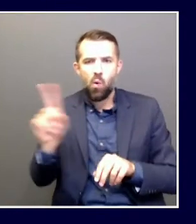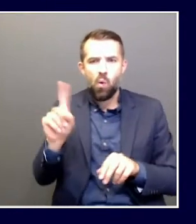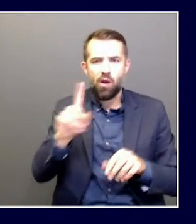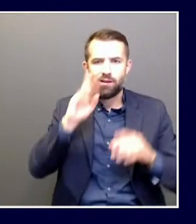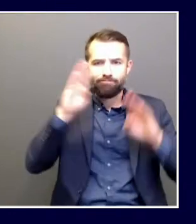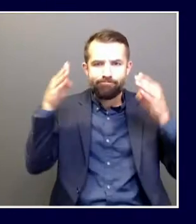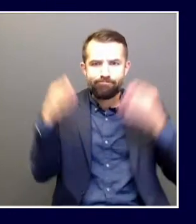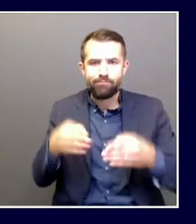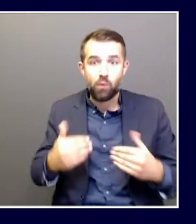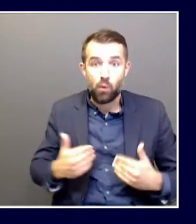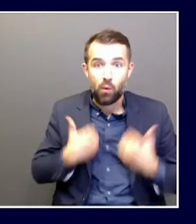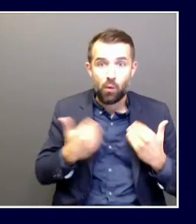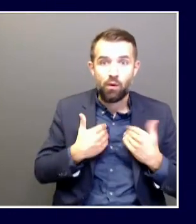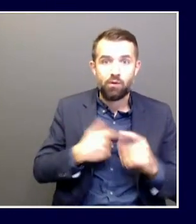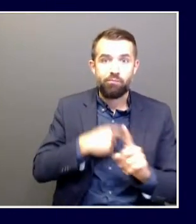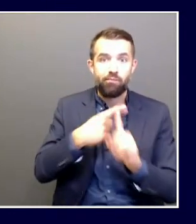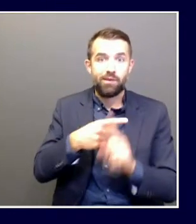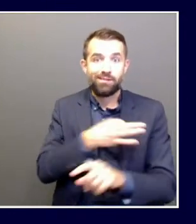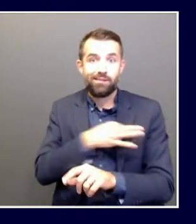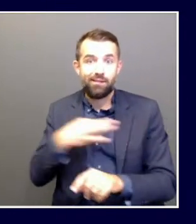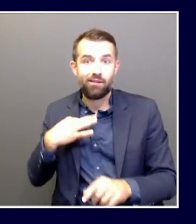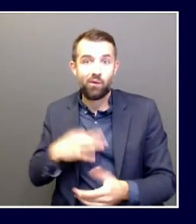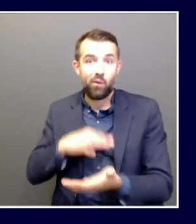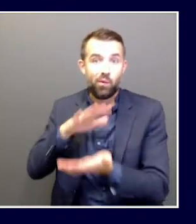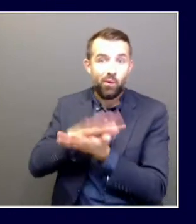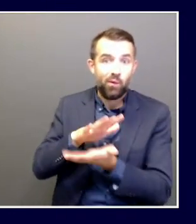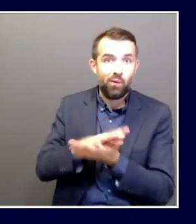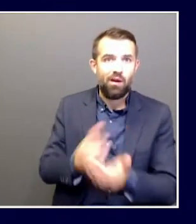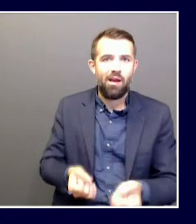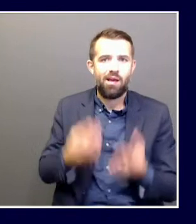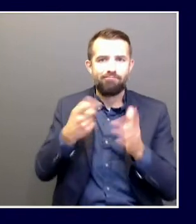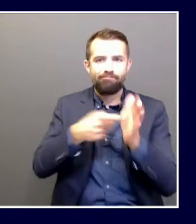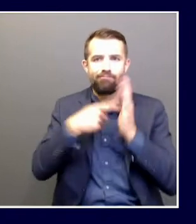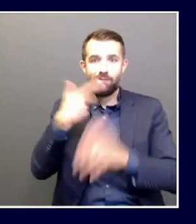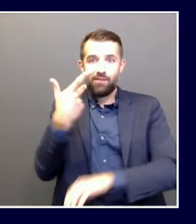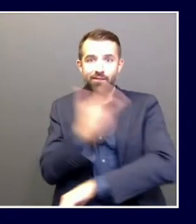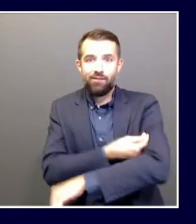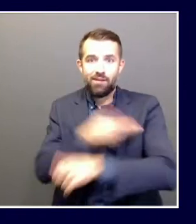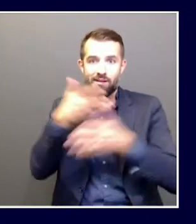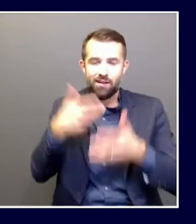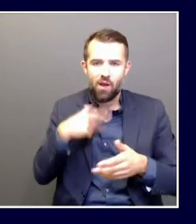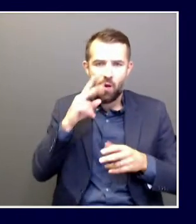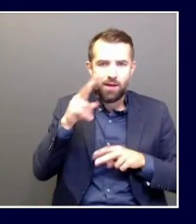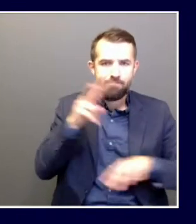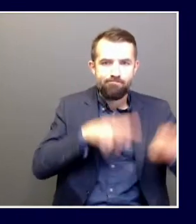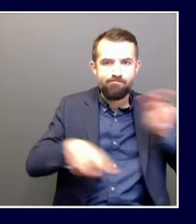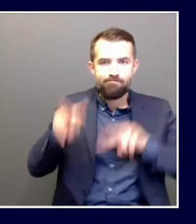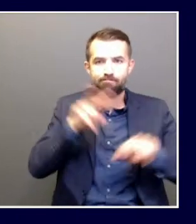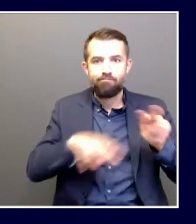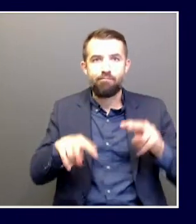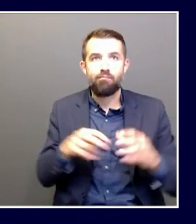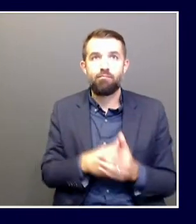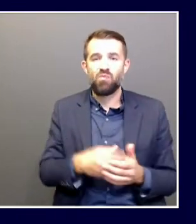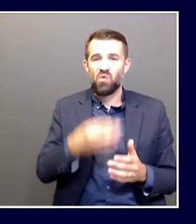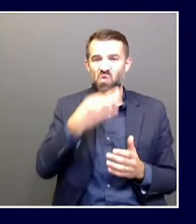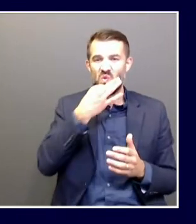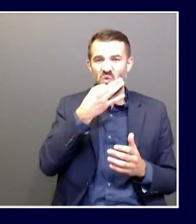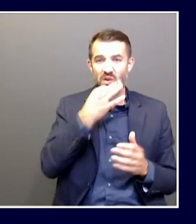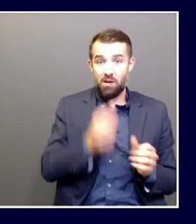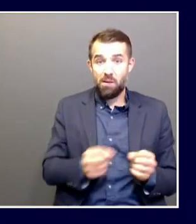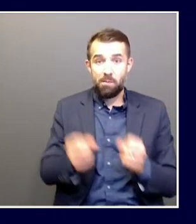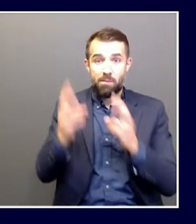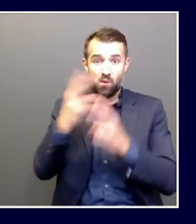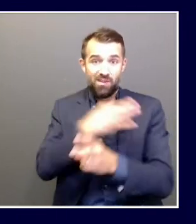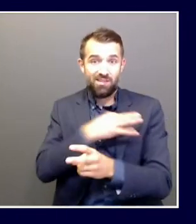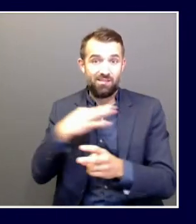school staff vaccination rates. Those are going to be posted for the second time in the coming weeks. We already mentioned the healthcare worker vaccination rate.